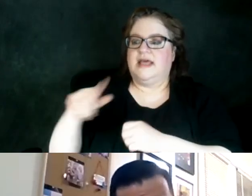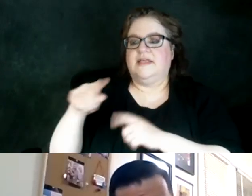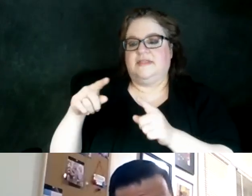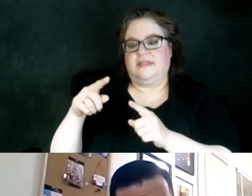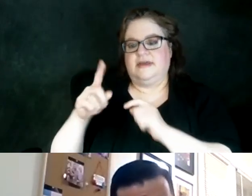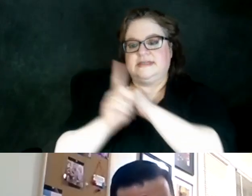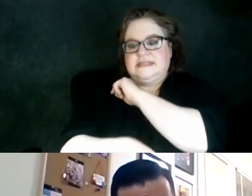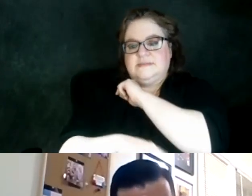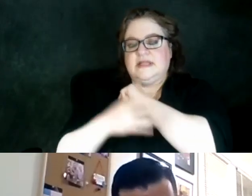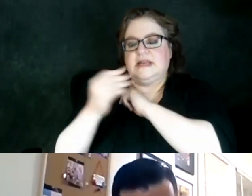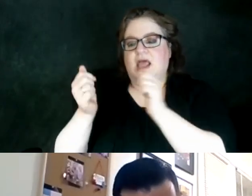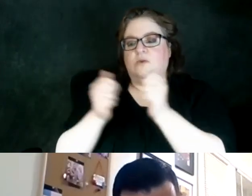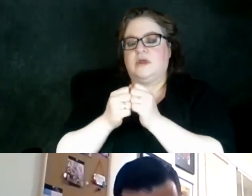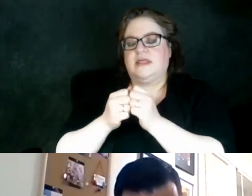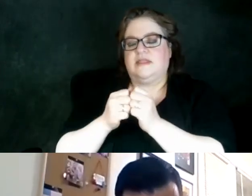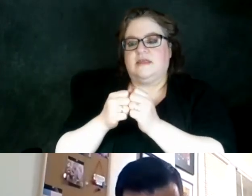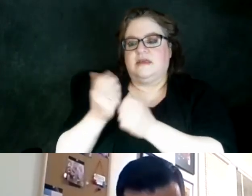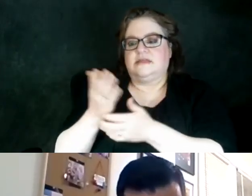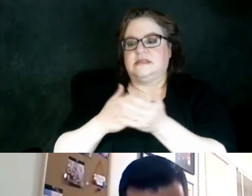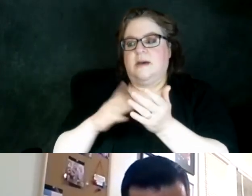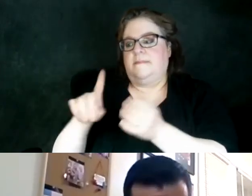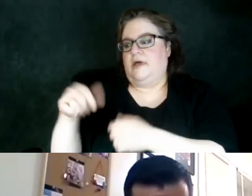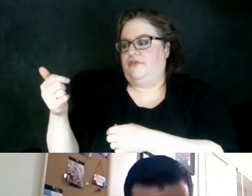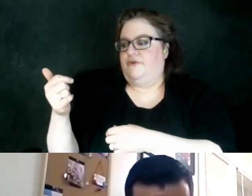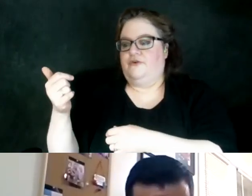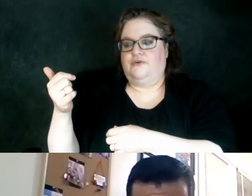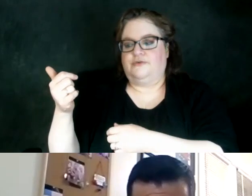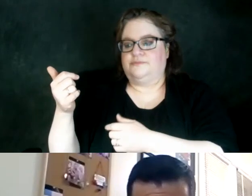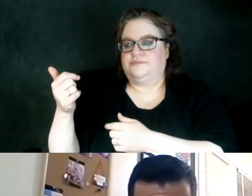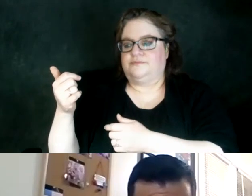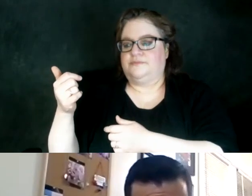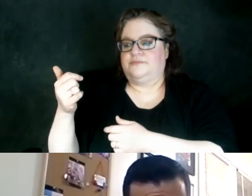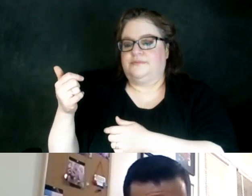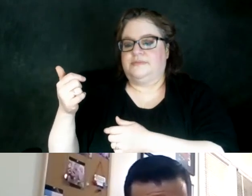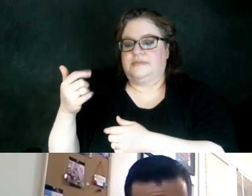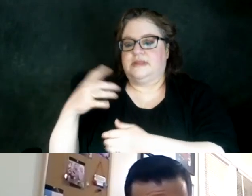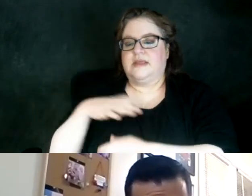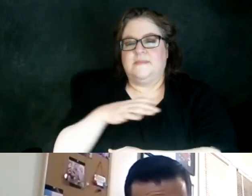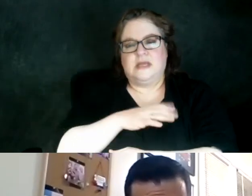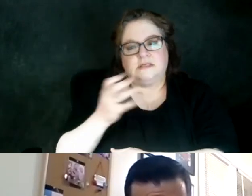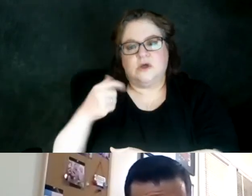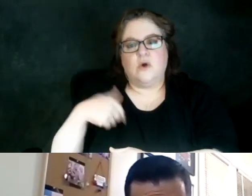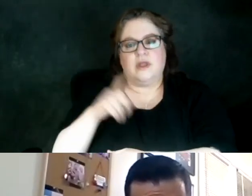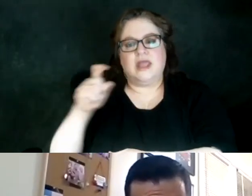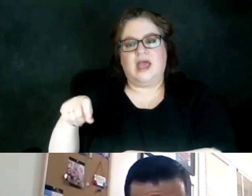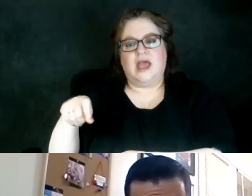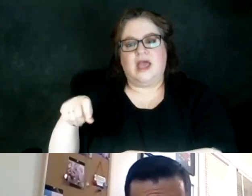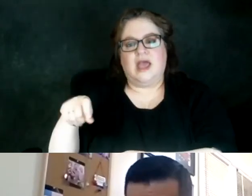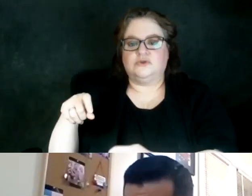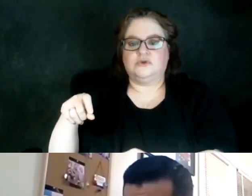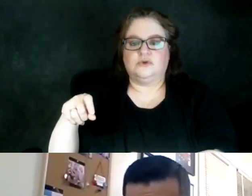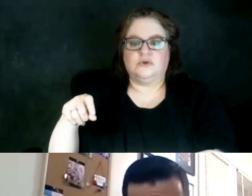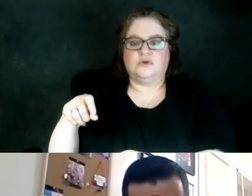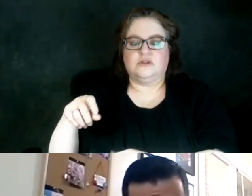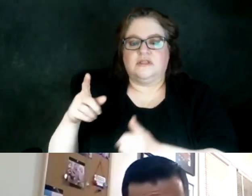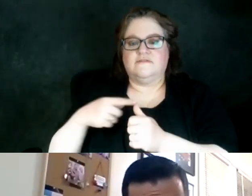discipline and with some other committees. So we have to be, the first